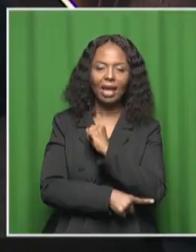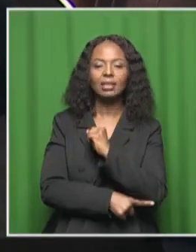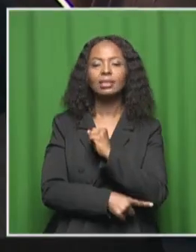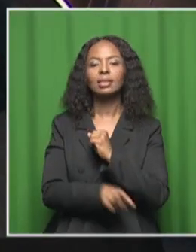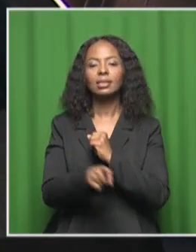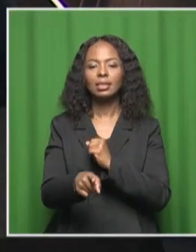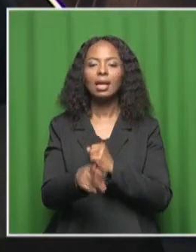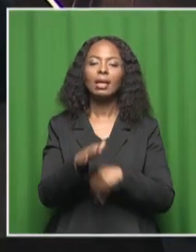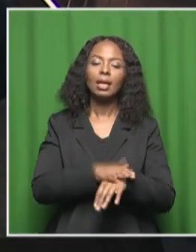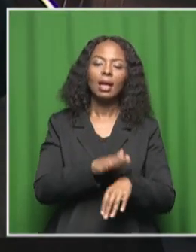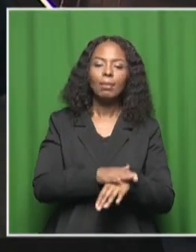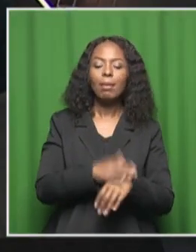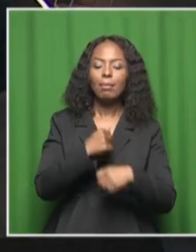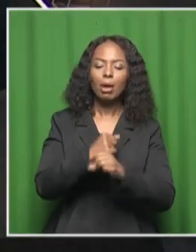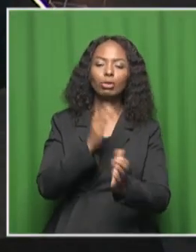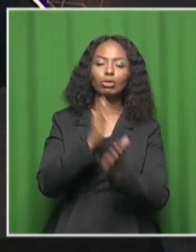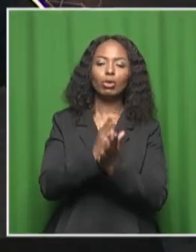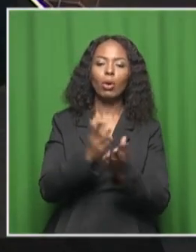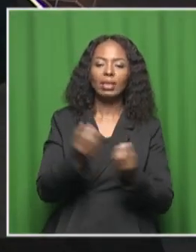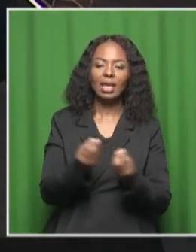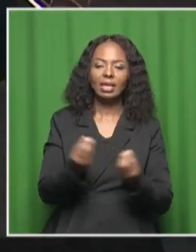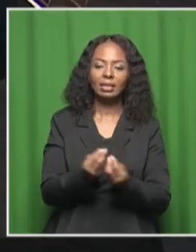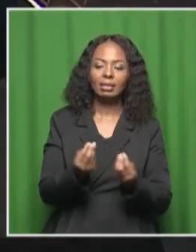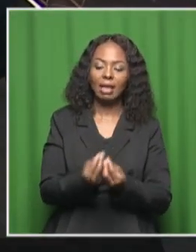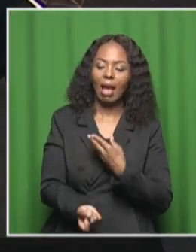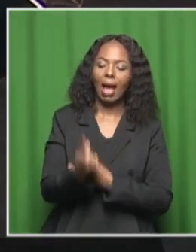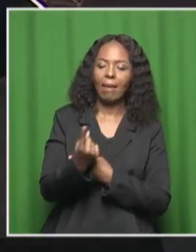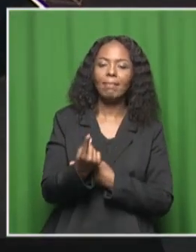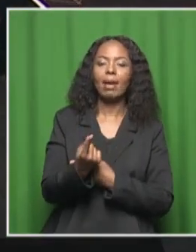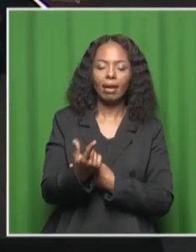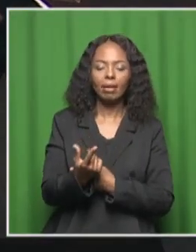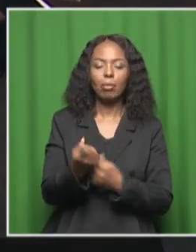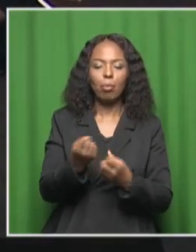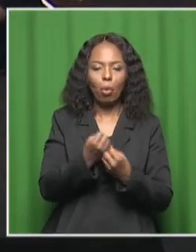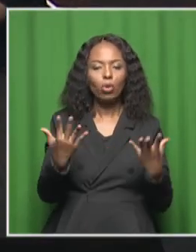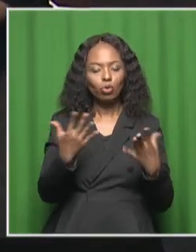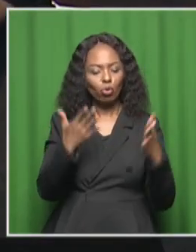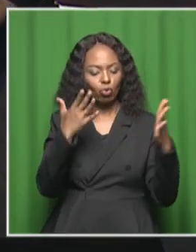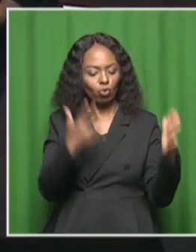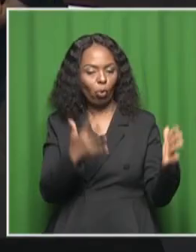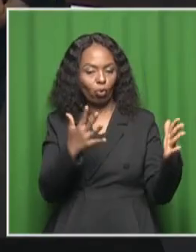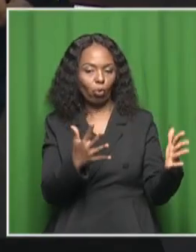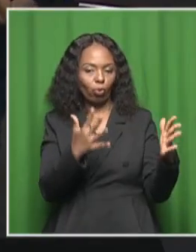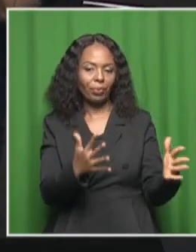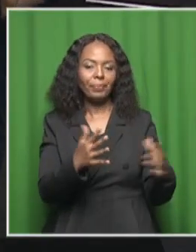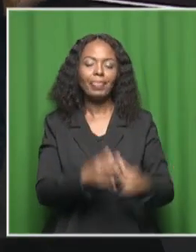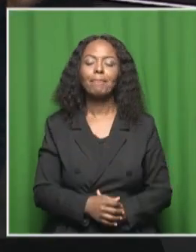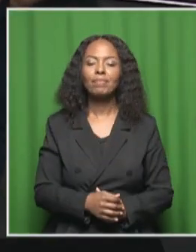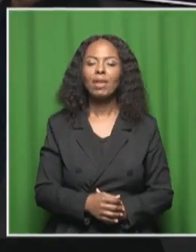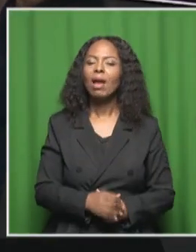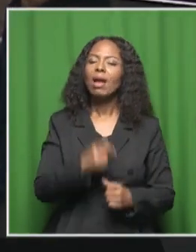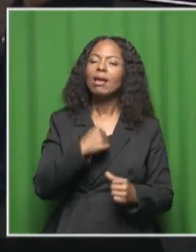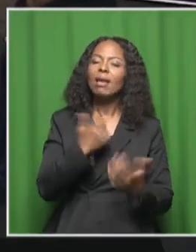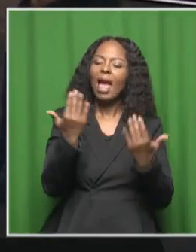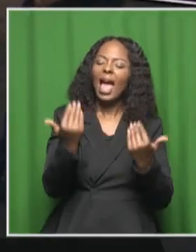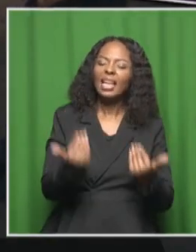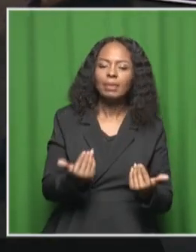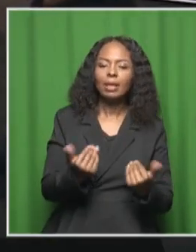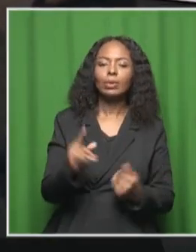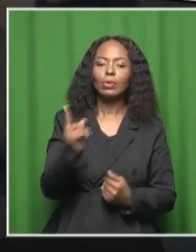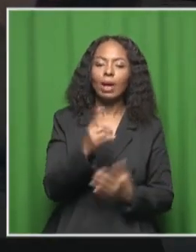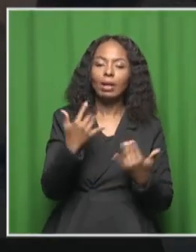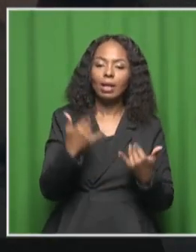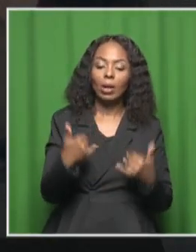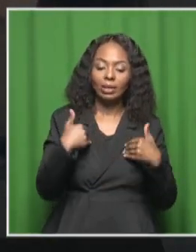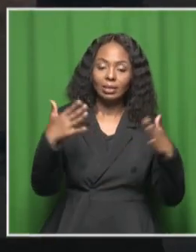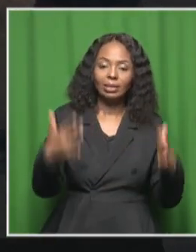he ensured that things were done. So when it comes then to the detail, let's talk about what can we expect as soon as the official program